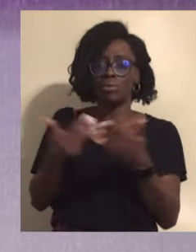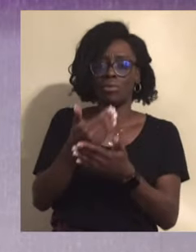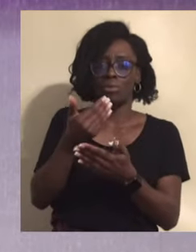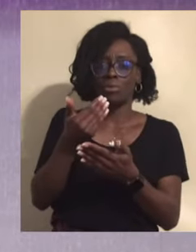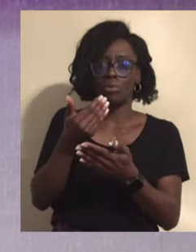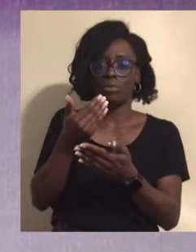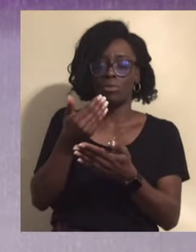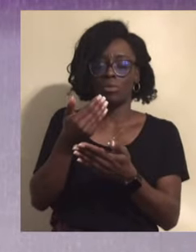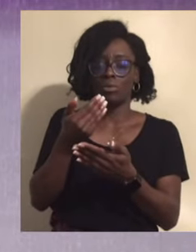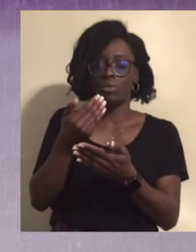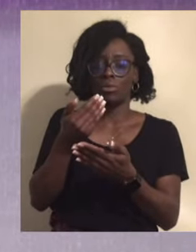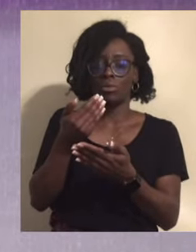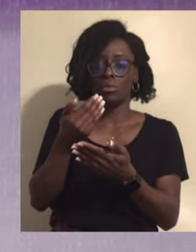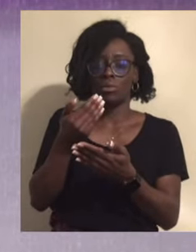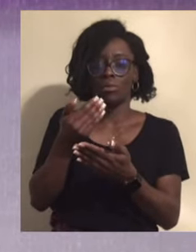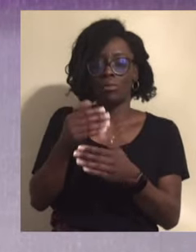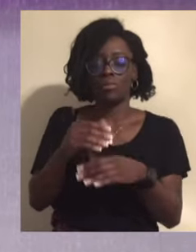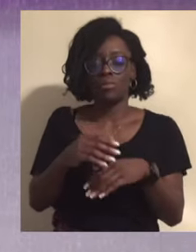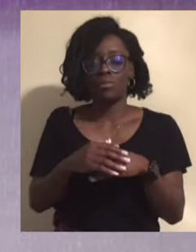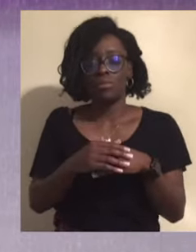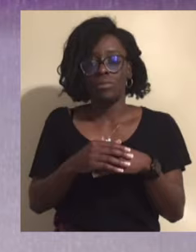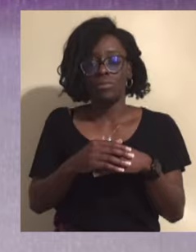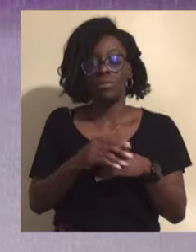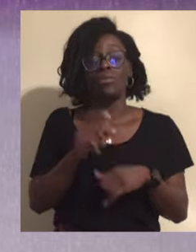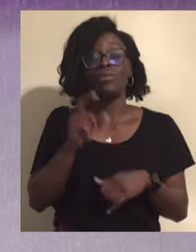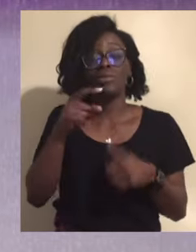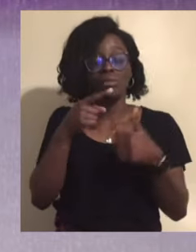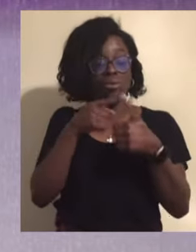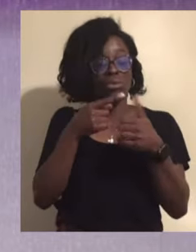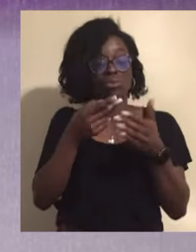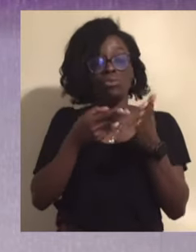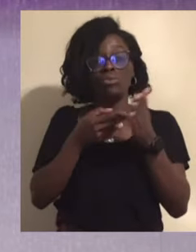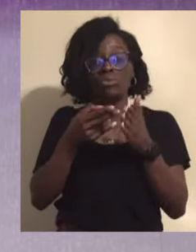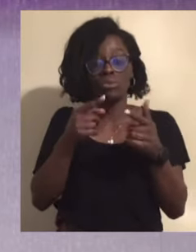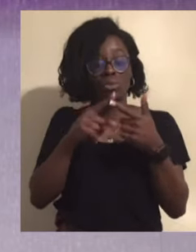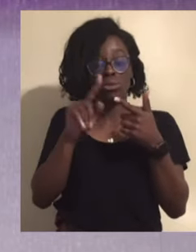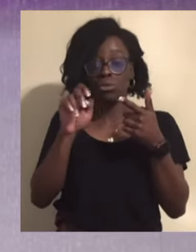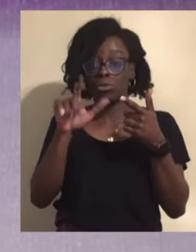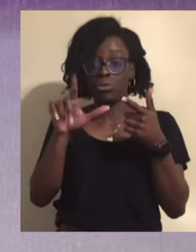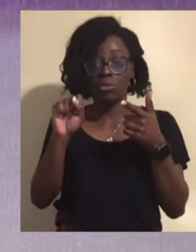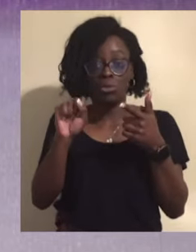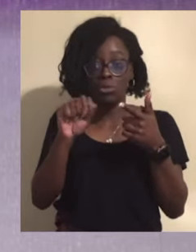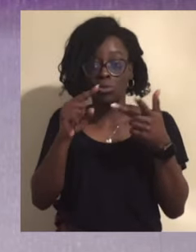You need truth. You need tools. You also need a team.